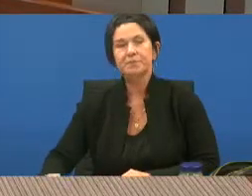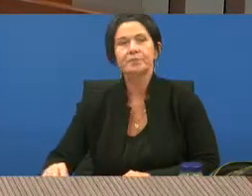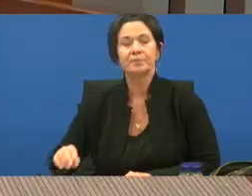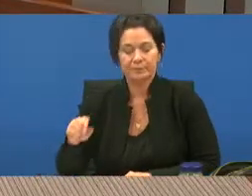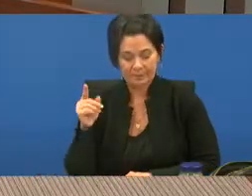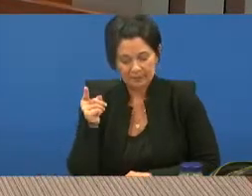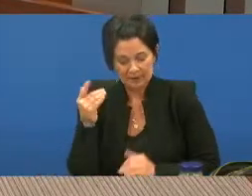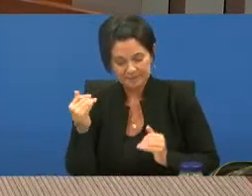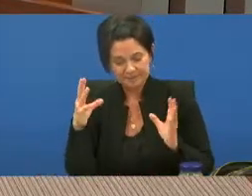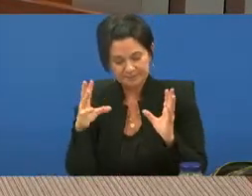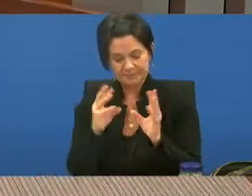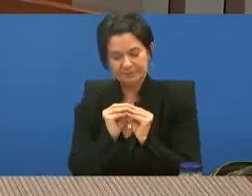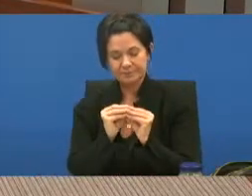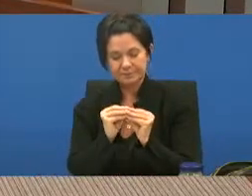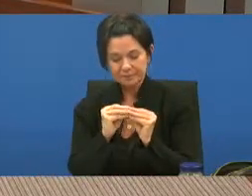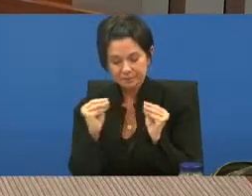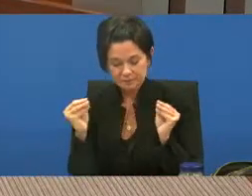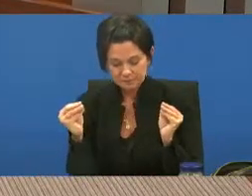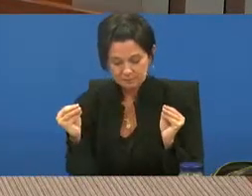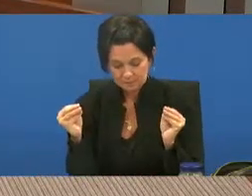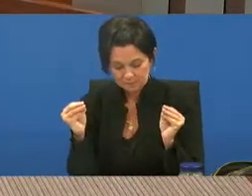We're going to call the meeting back to order.